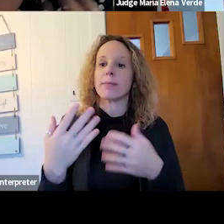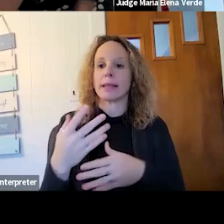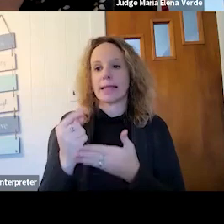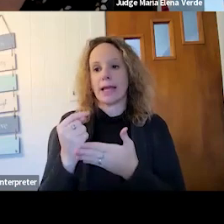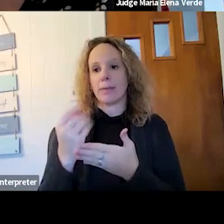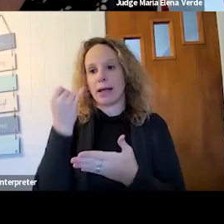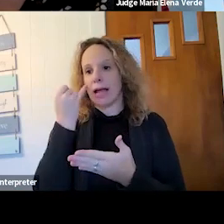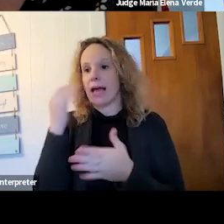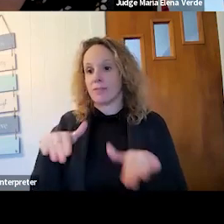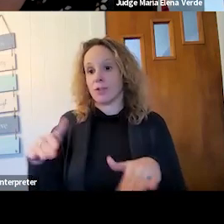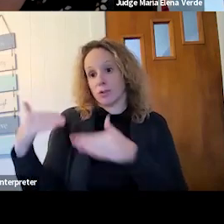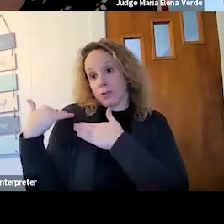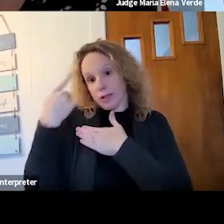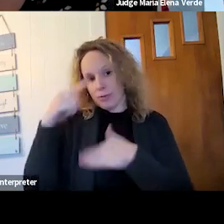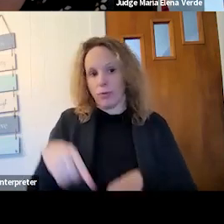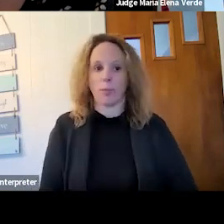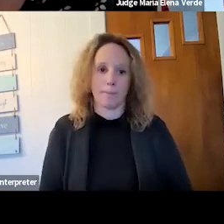or accounted for.